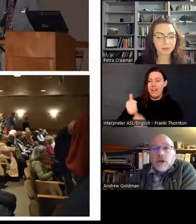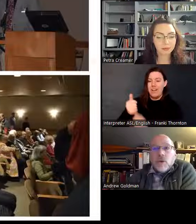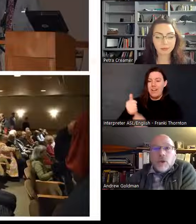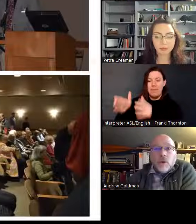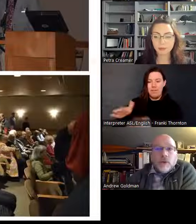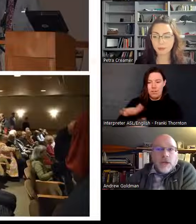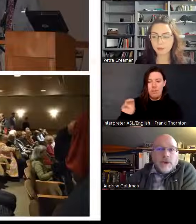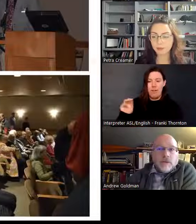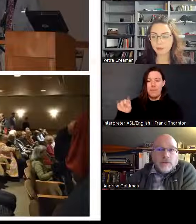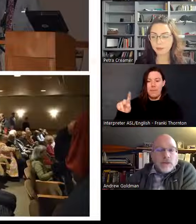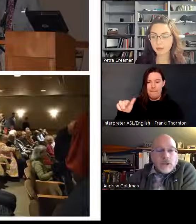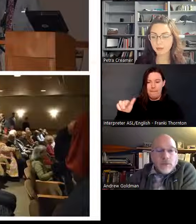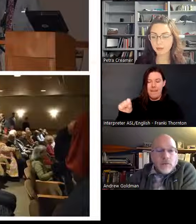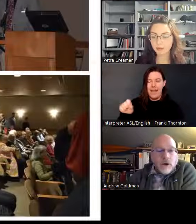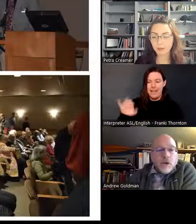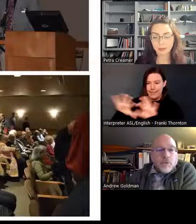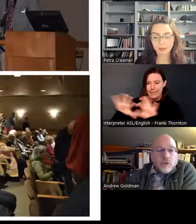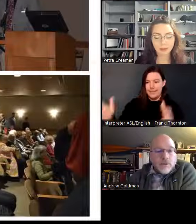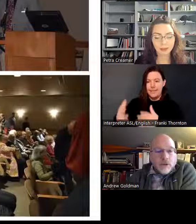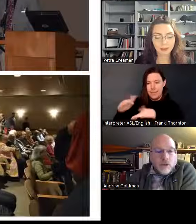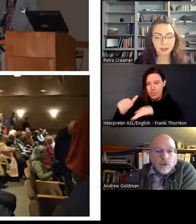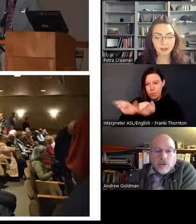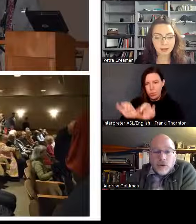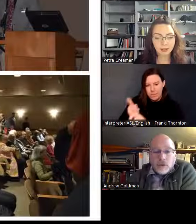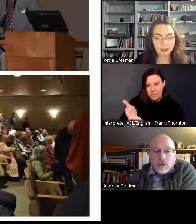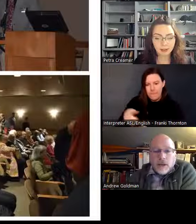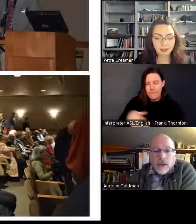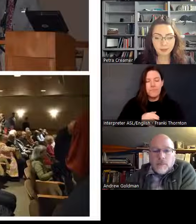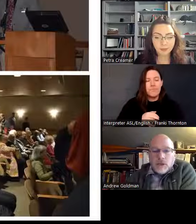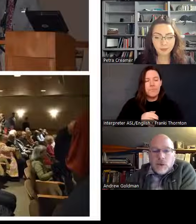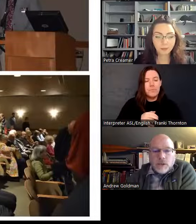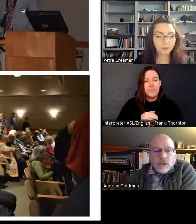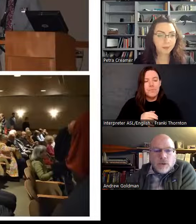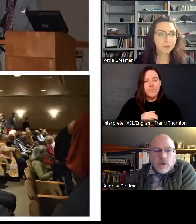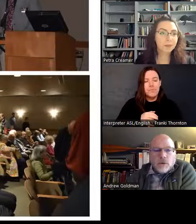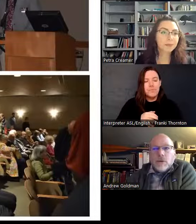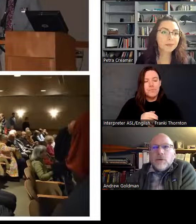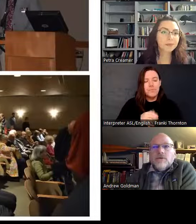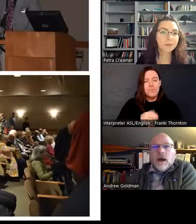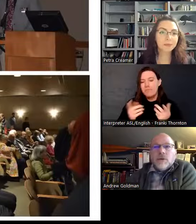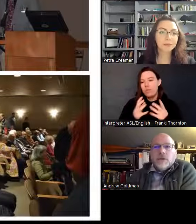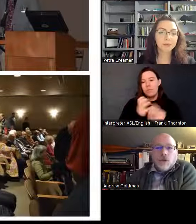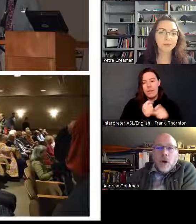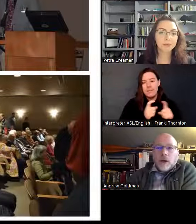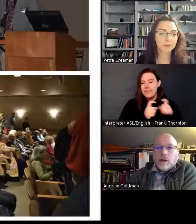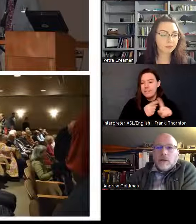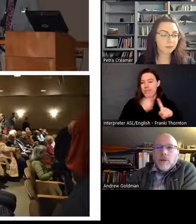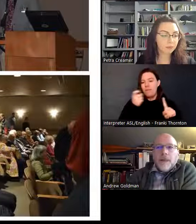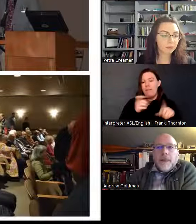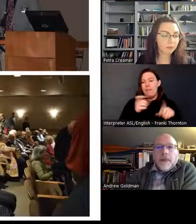award ceremony where we gave out gifts to some of our prominent local donors, as well as enjoyed a really fabulous